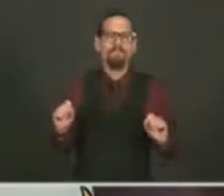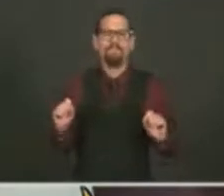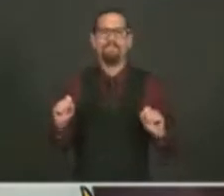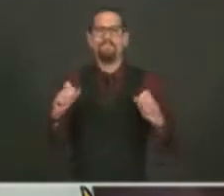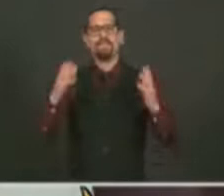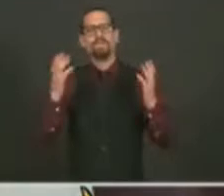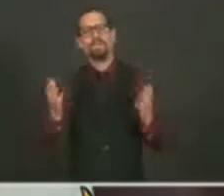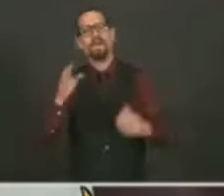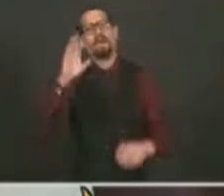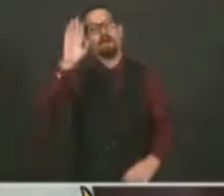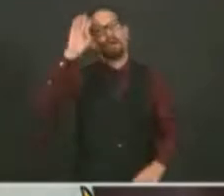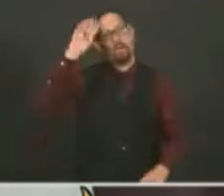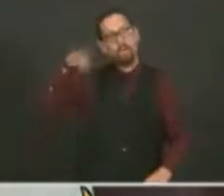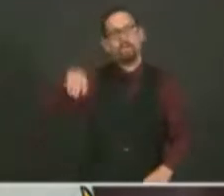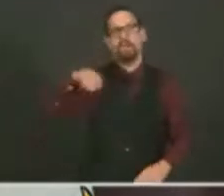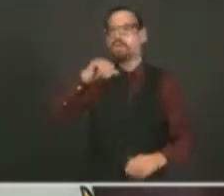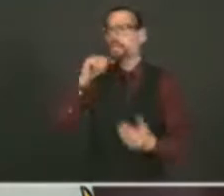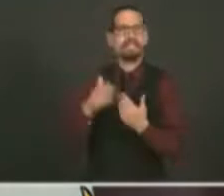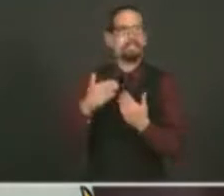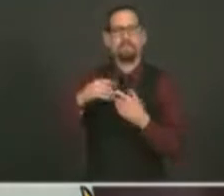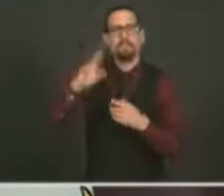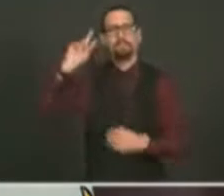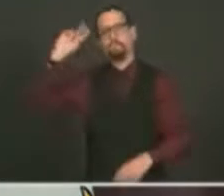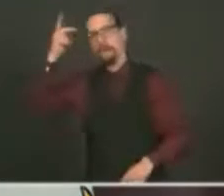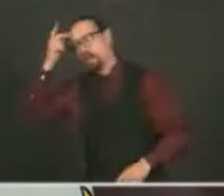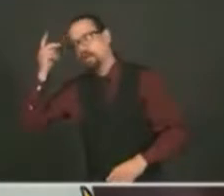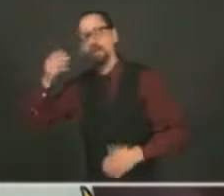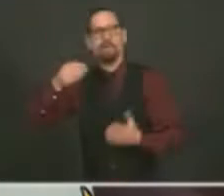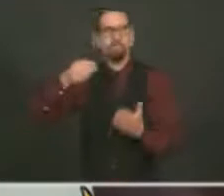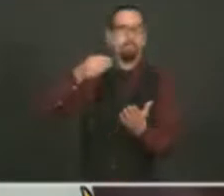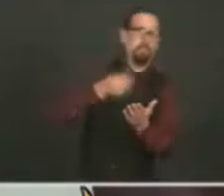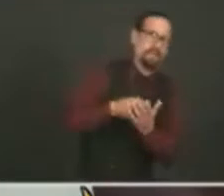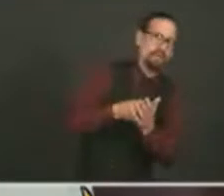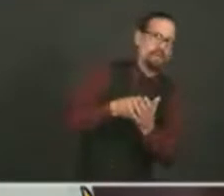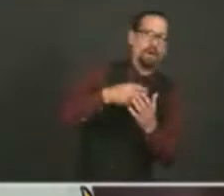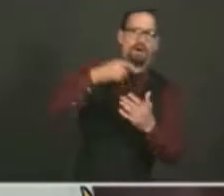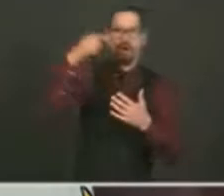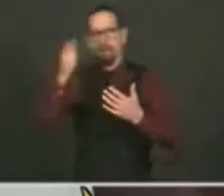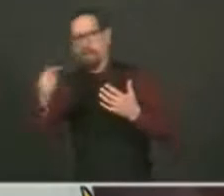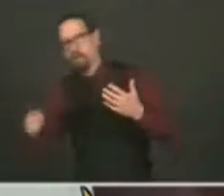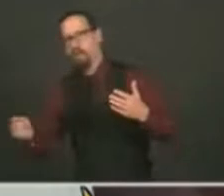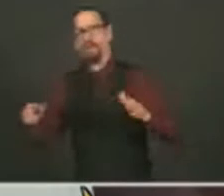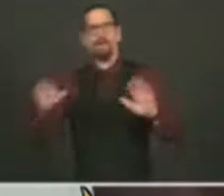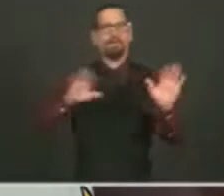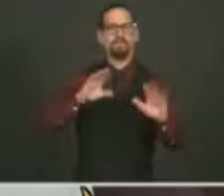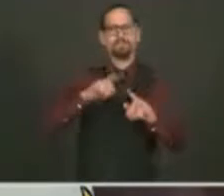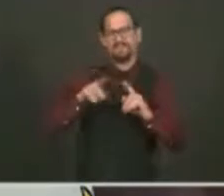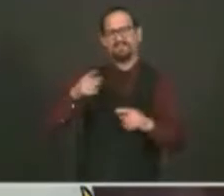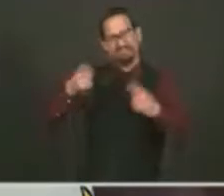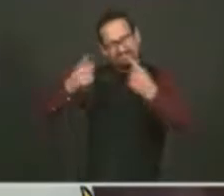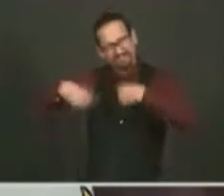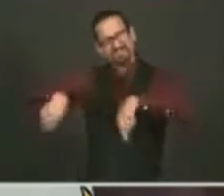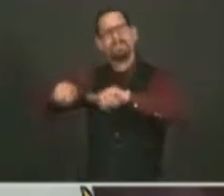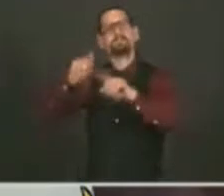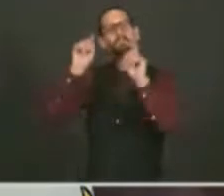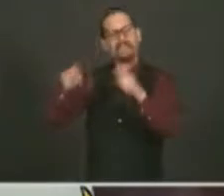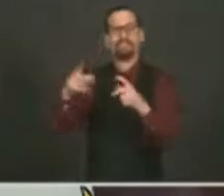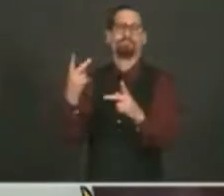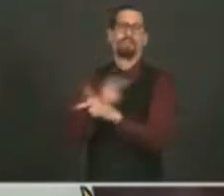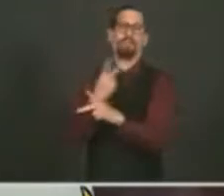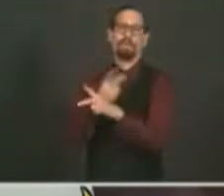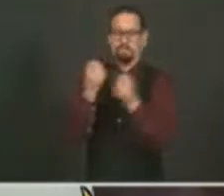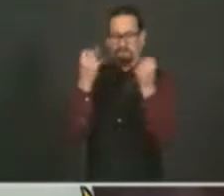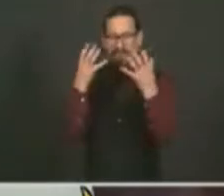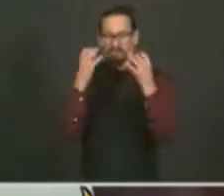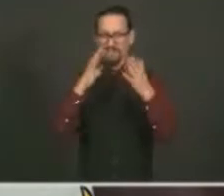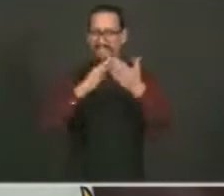about politics. You might be worried about finances. Every other district has figured it out, and I'm asking you to try a little harder because the kids deserve